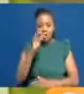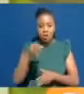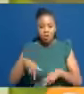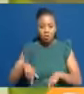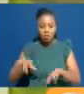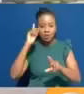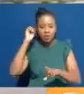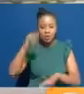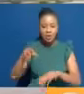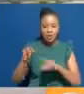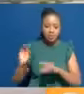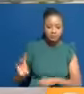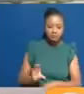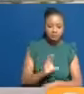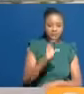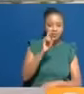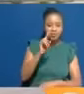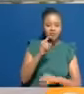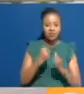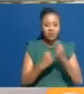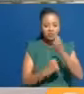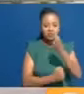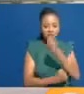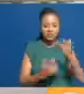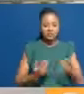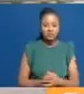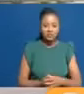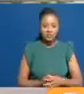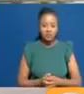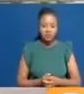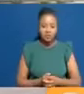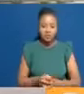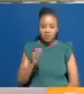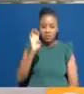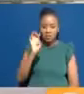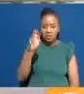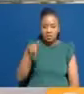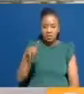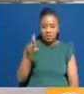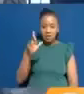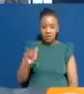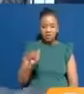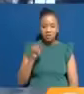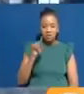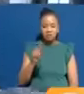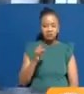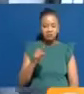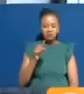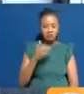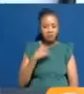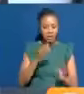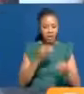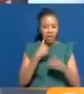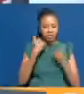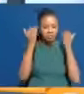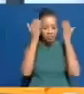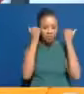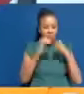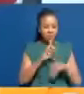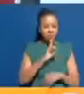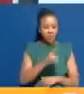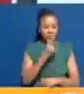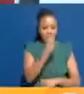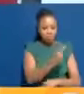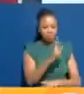na mambo mengi. The Energy and Petroleum Regulatory Authority, EPRA, has seemingly ignored two court orders suspending implementation